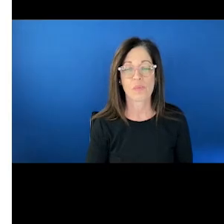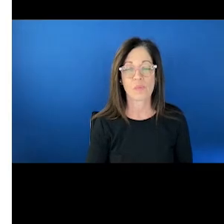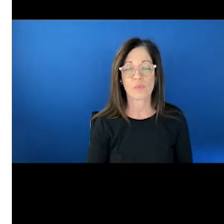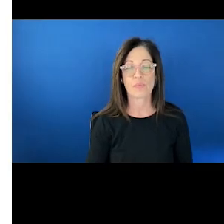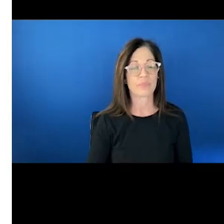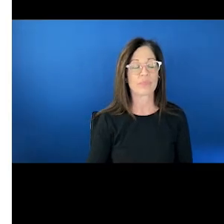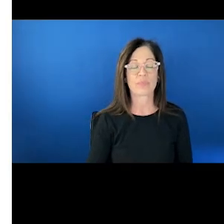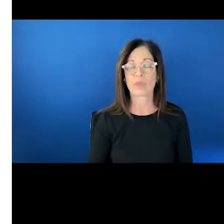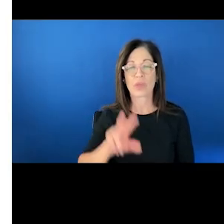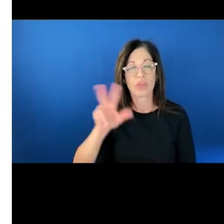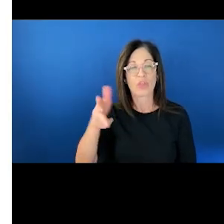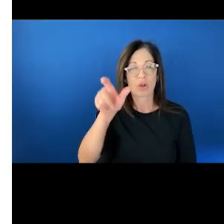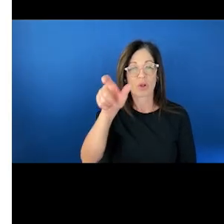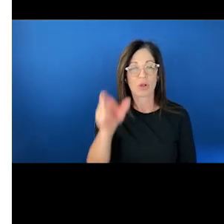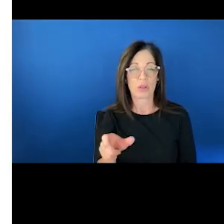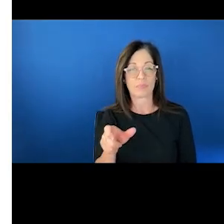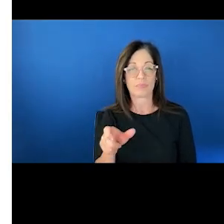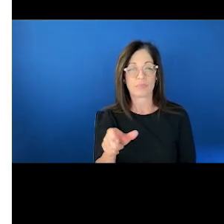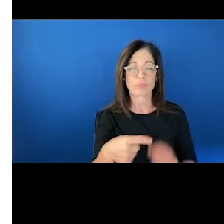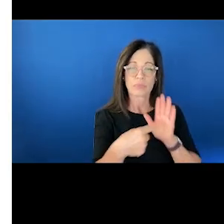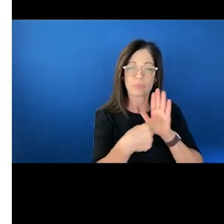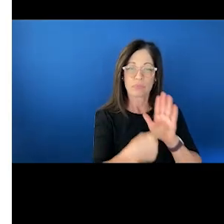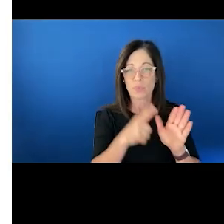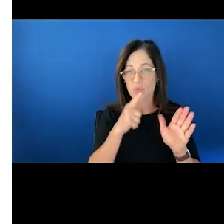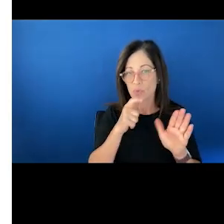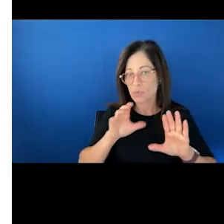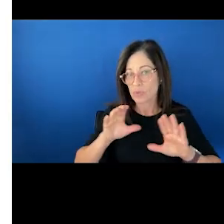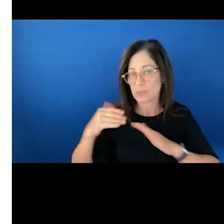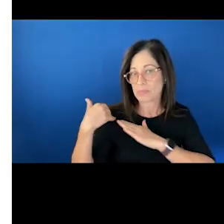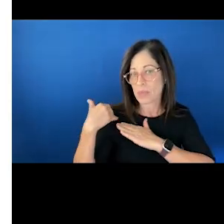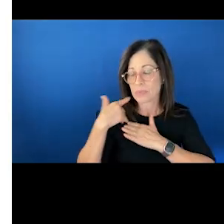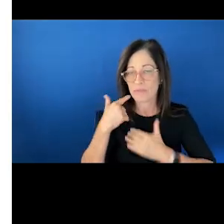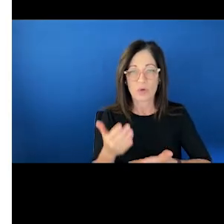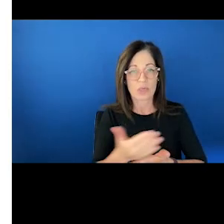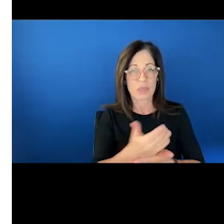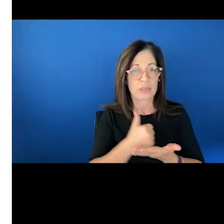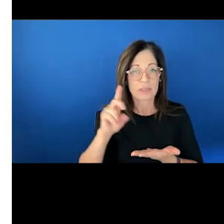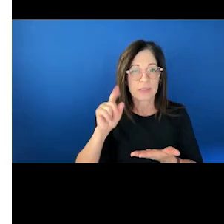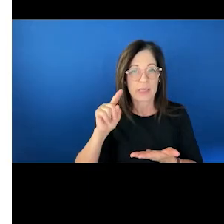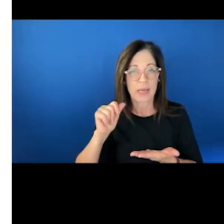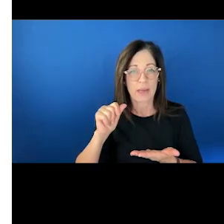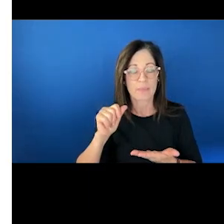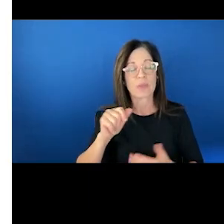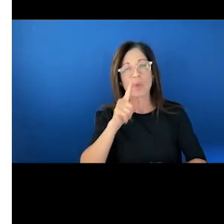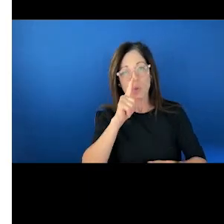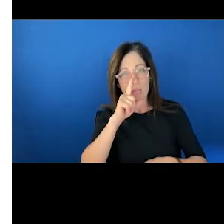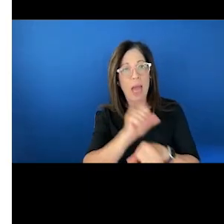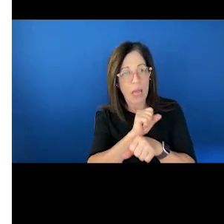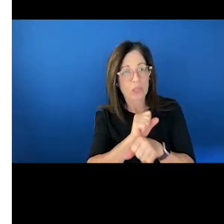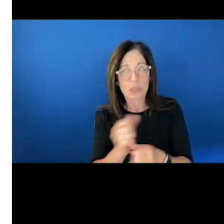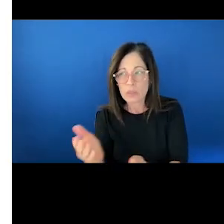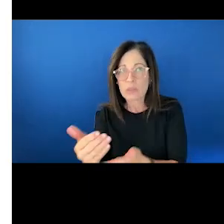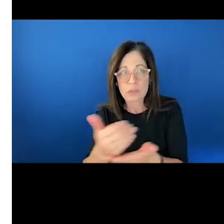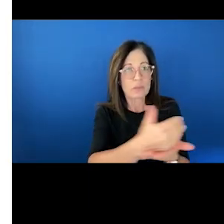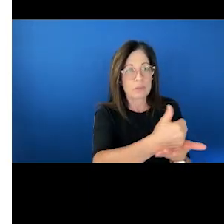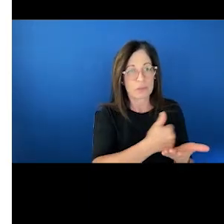The third column, specify the party responsible for data collection. Who will actually gather the